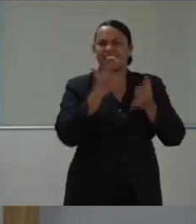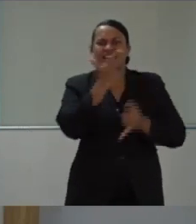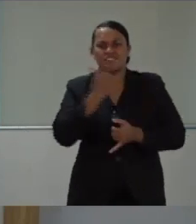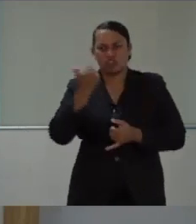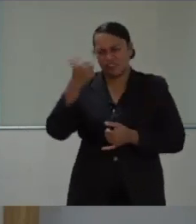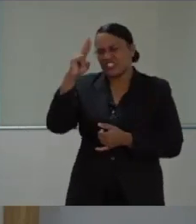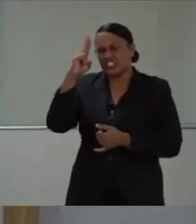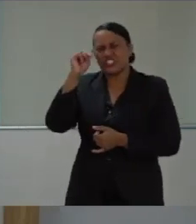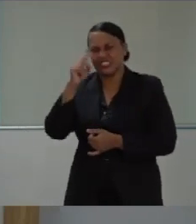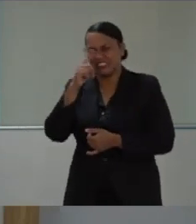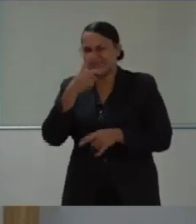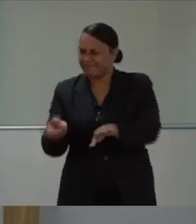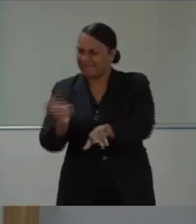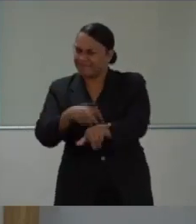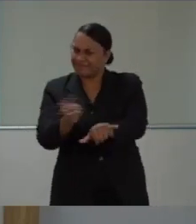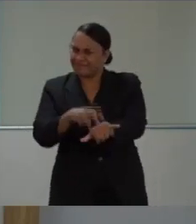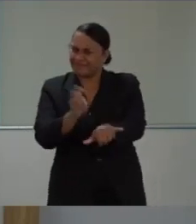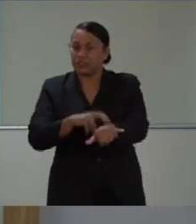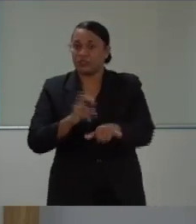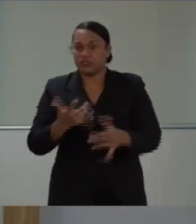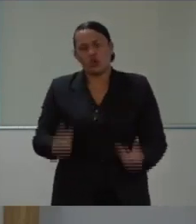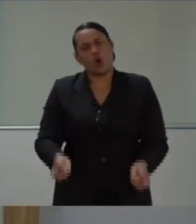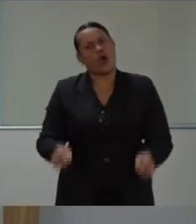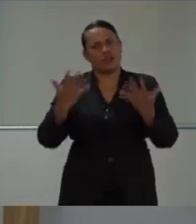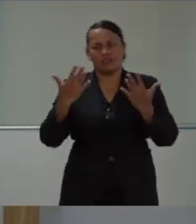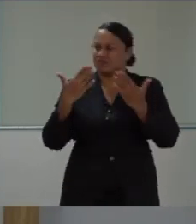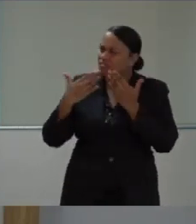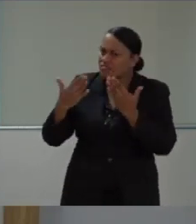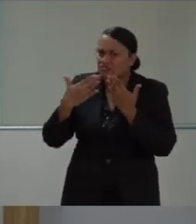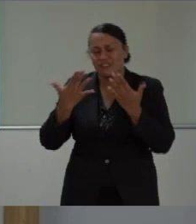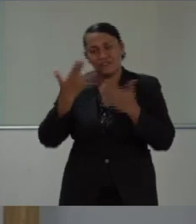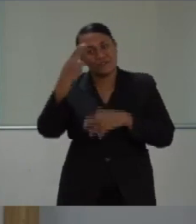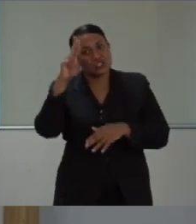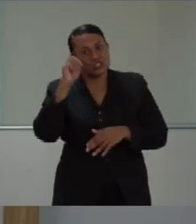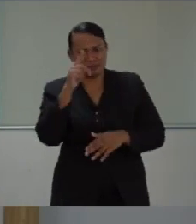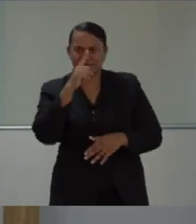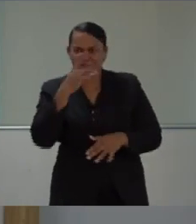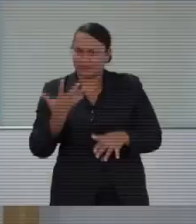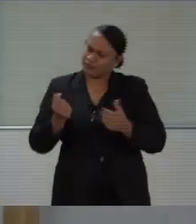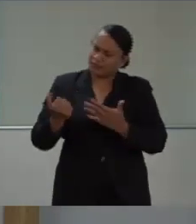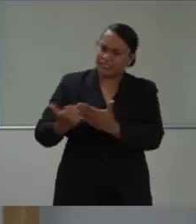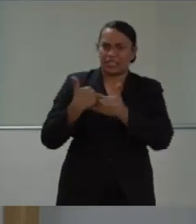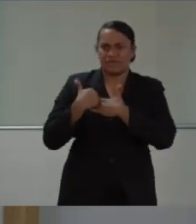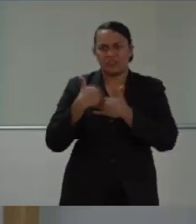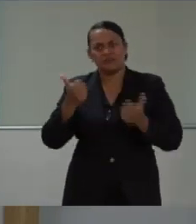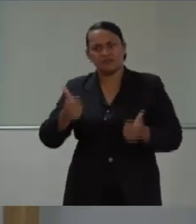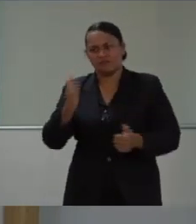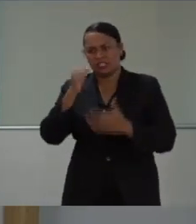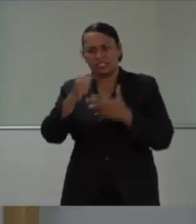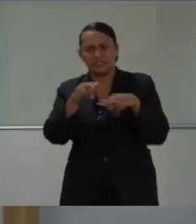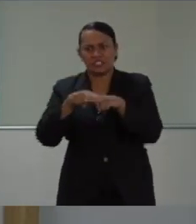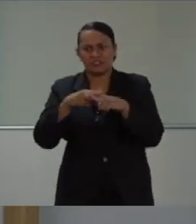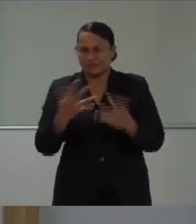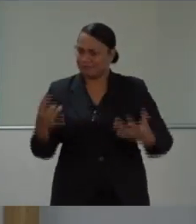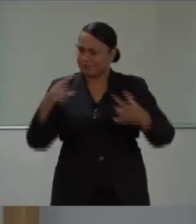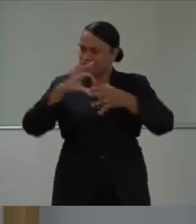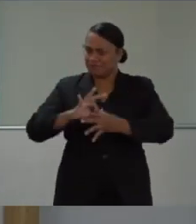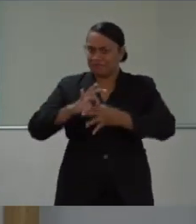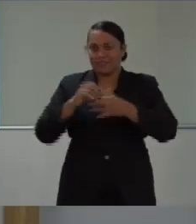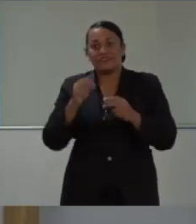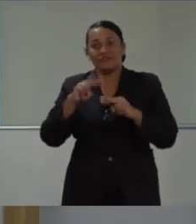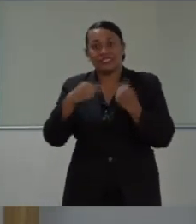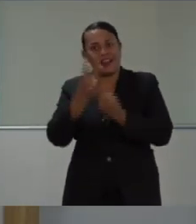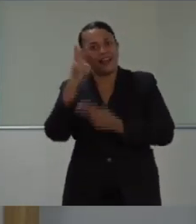to their sacrifice, these Fijians are all safely back in Fiji, where they'll be reunited with their families